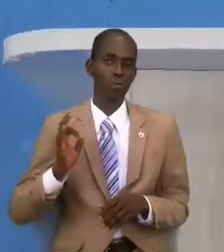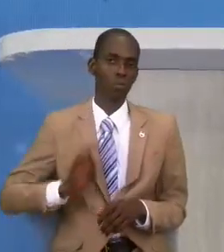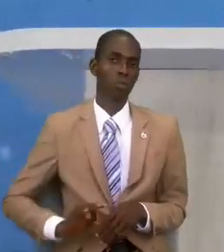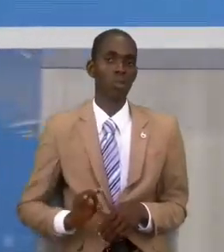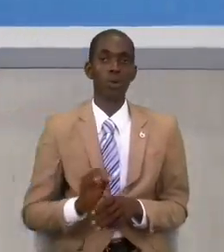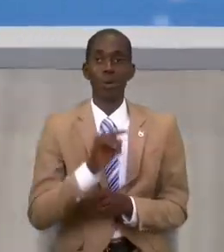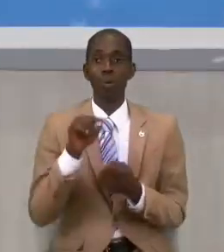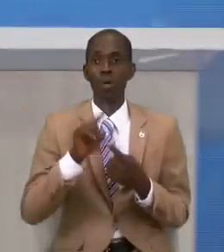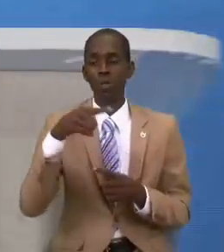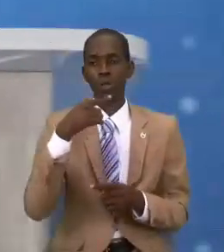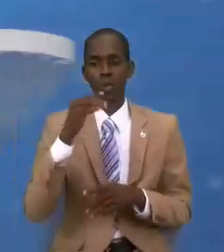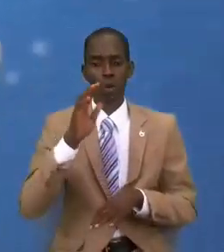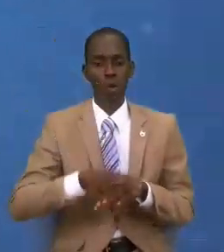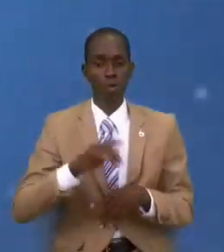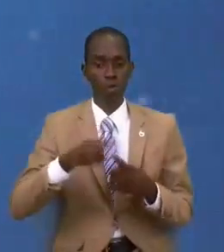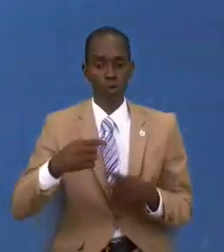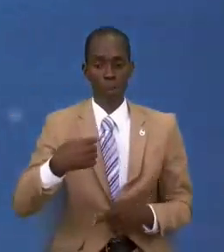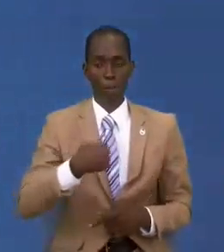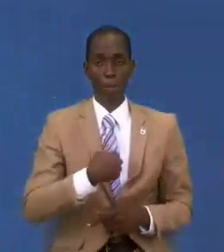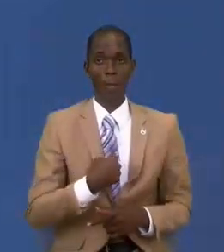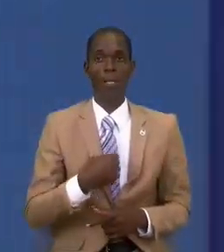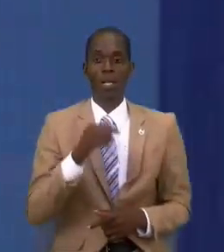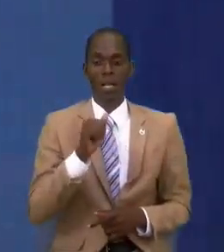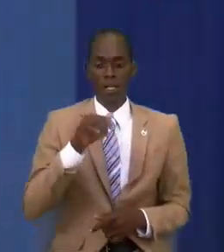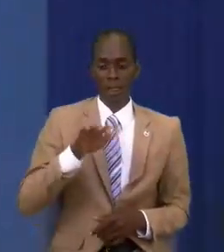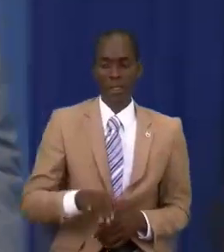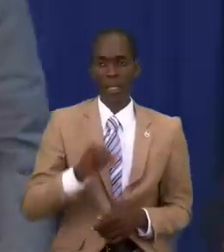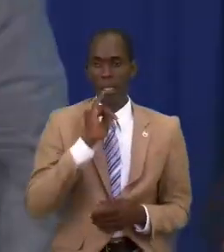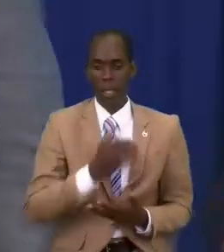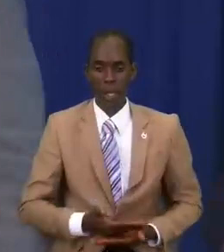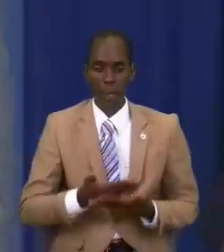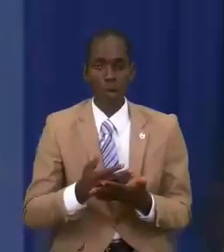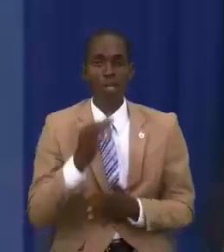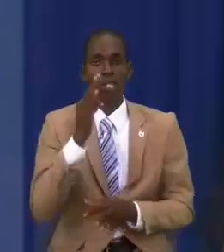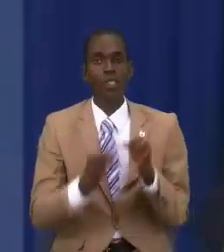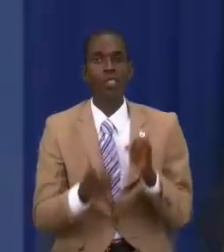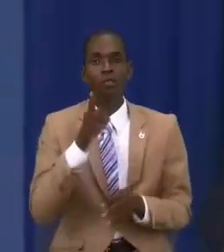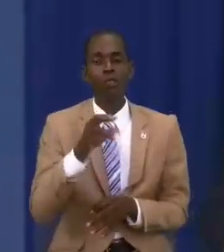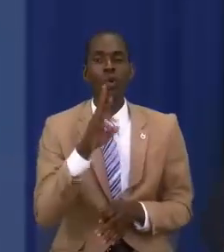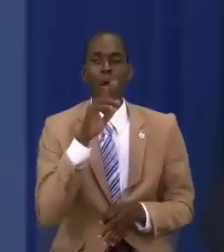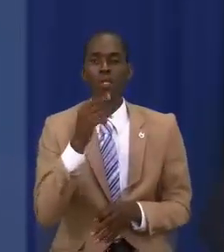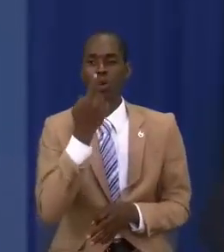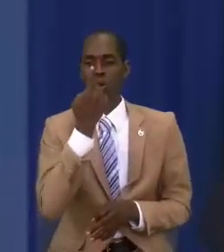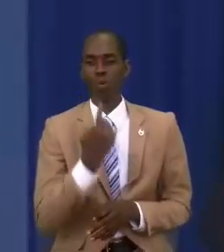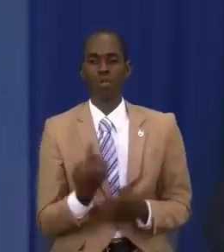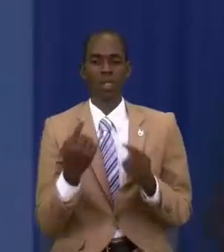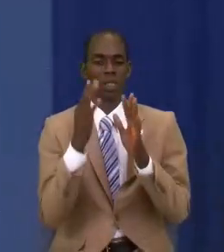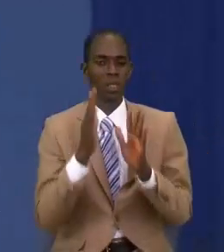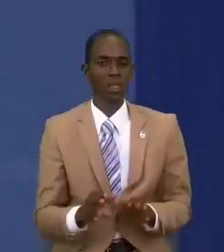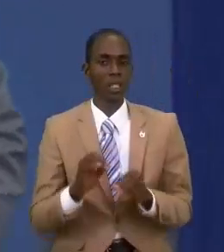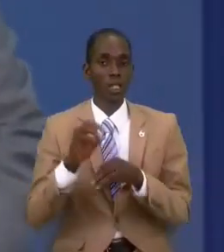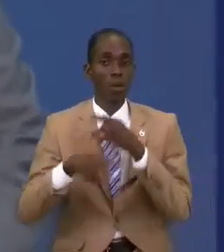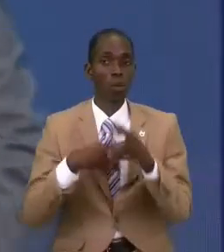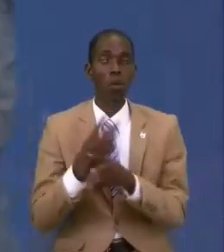born, if you were the only sinner in the world, Christ would still have come. If you were the only sick